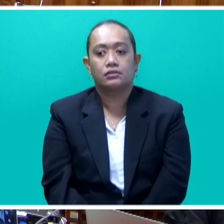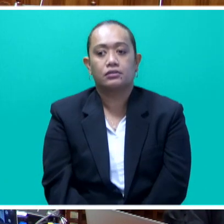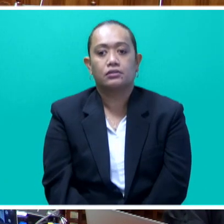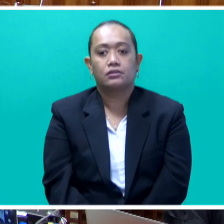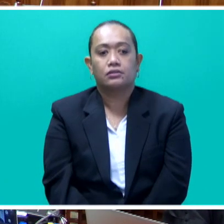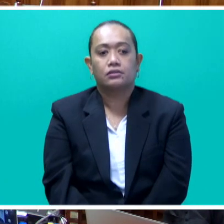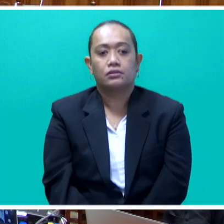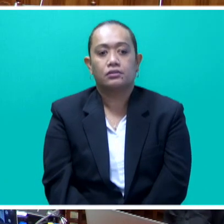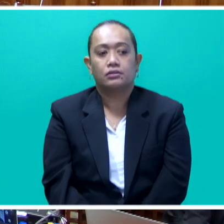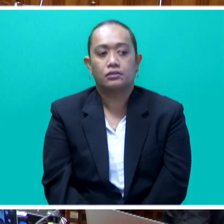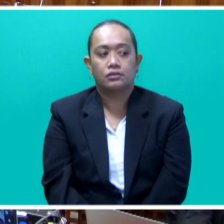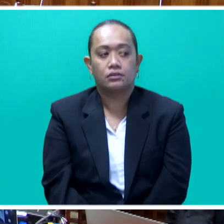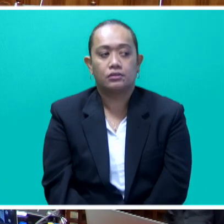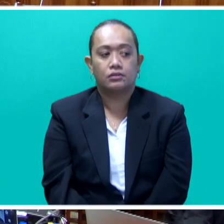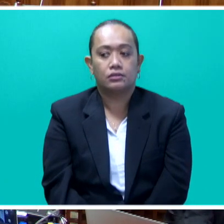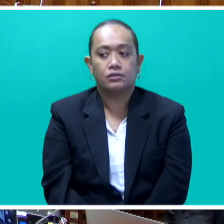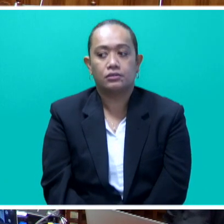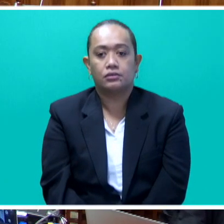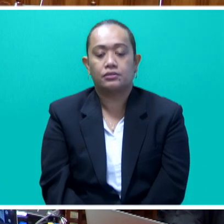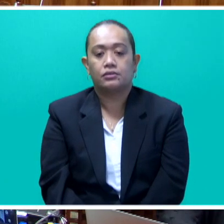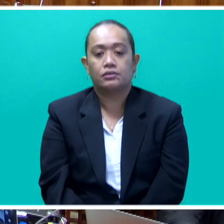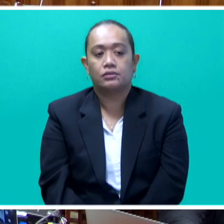And I give the floor to the